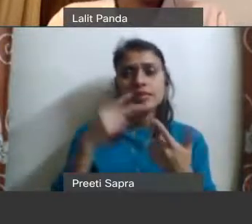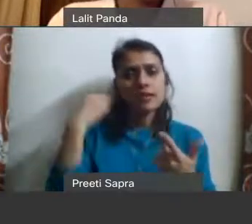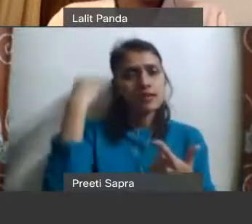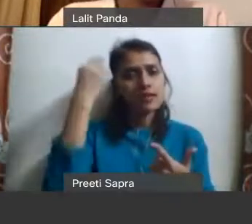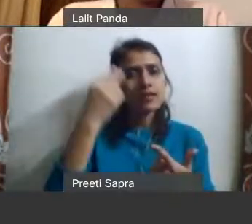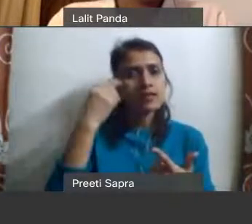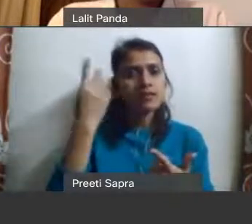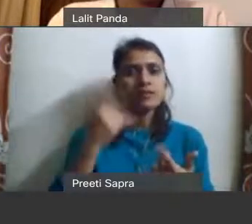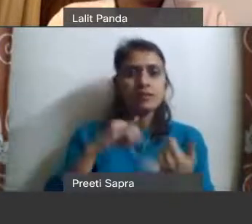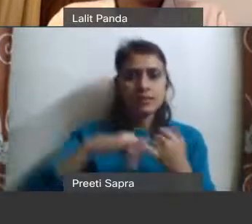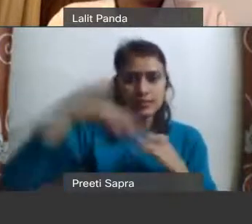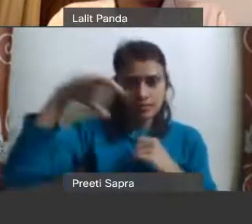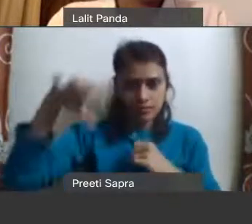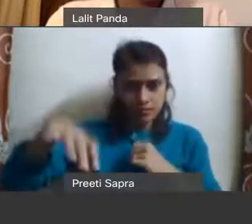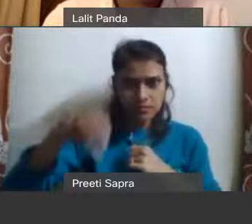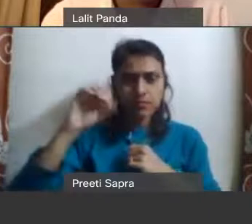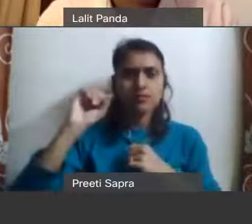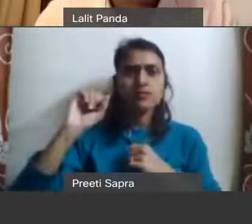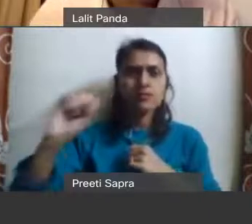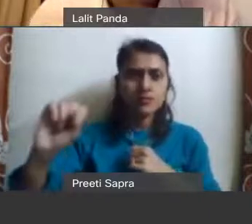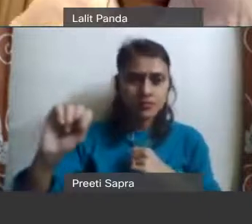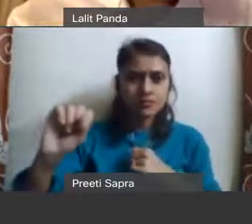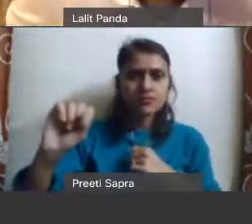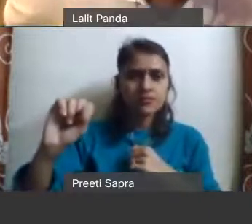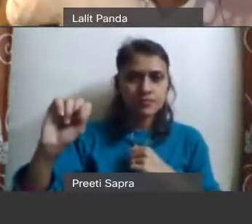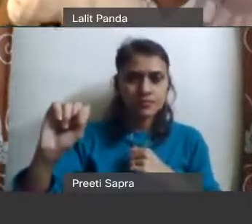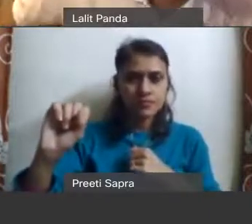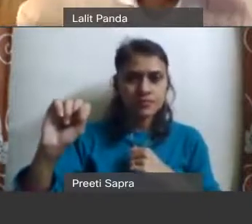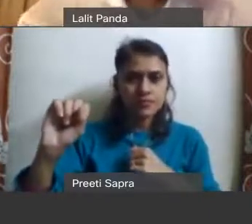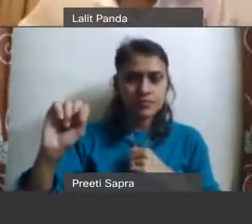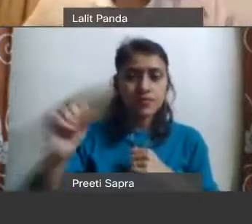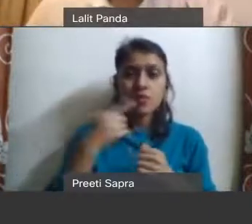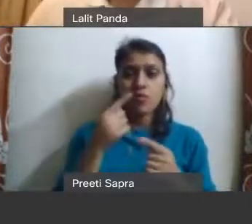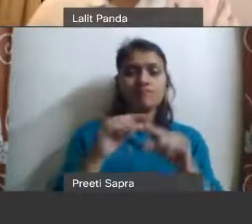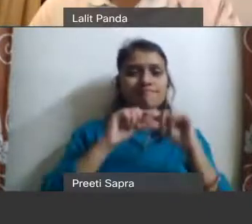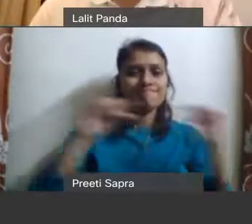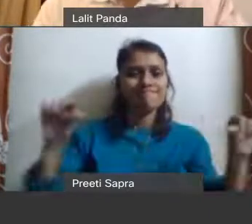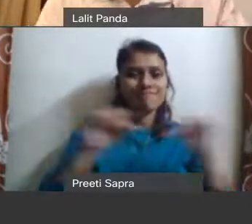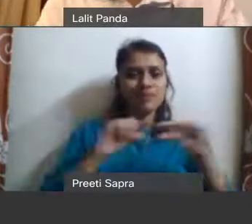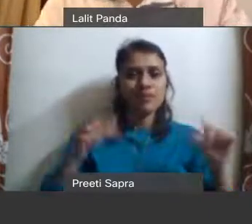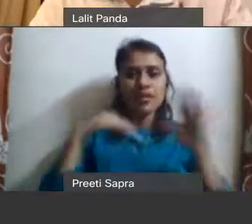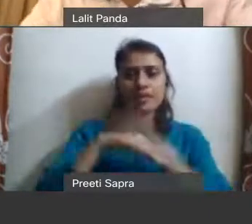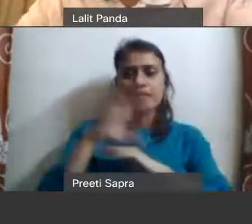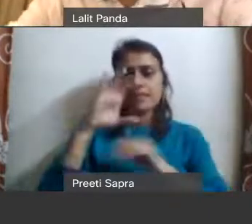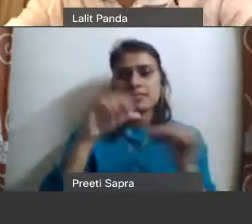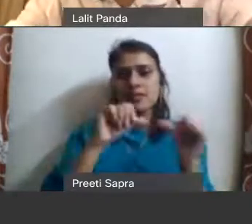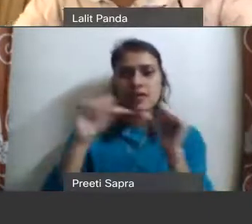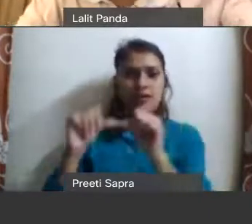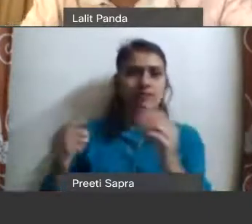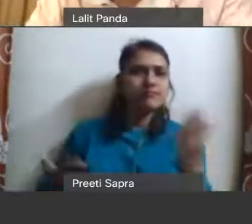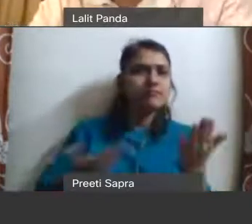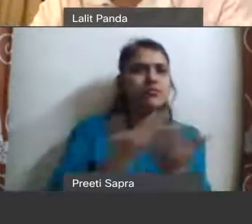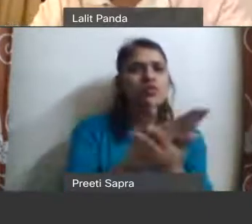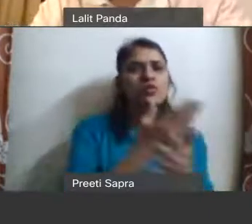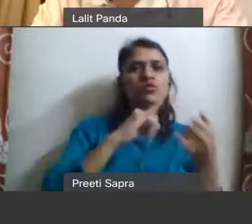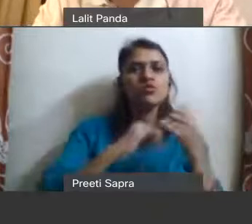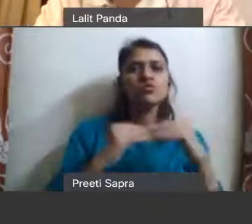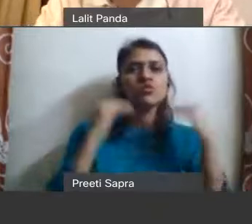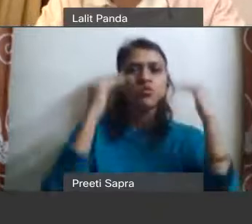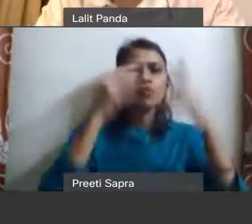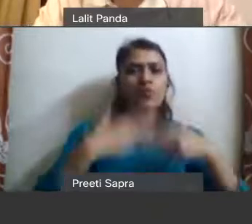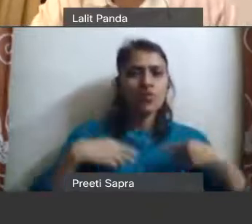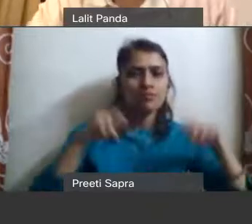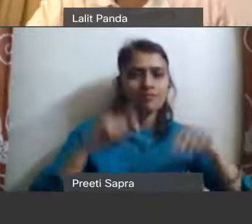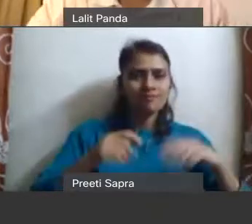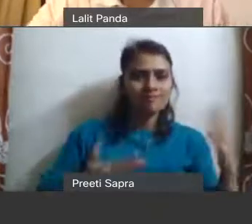the state has purportedly set, or the state might make in the CAA arguments before the Supreme Court, is that we are trying